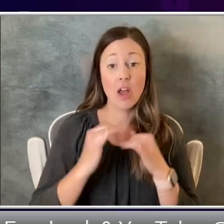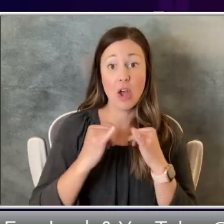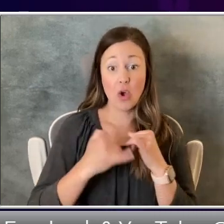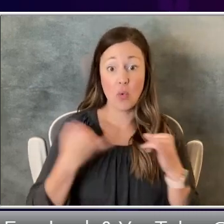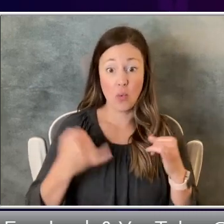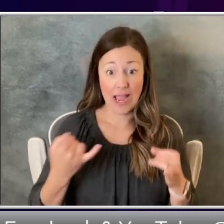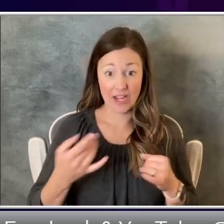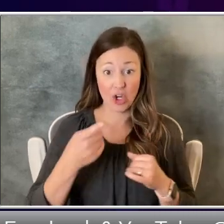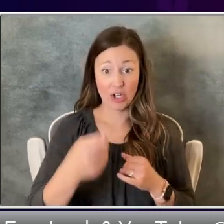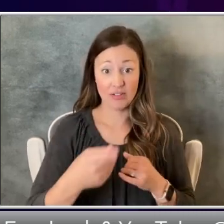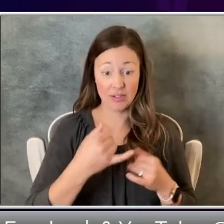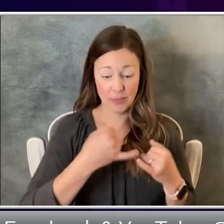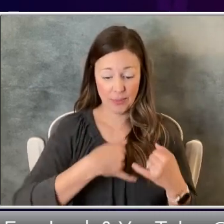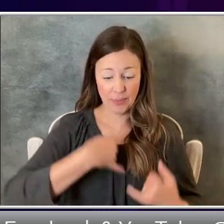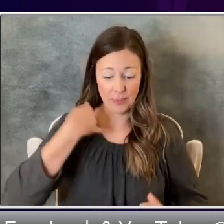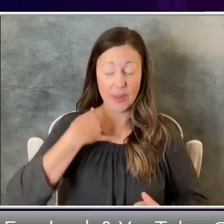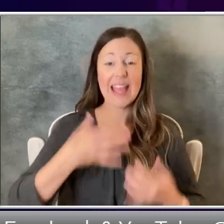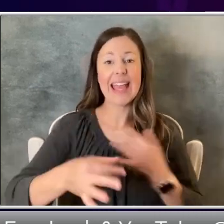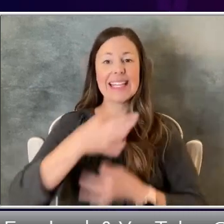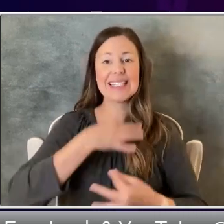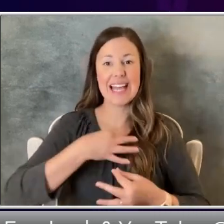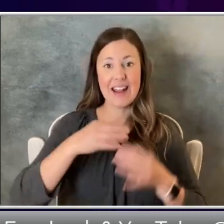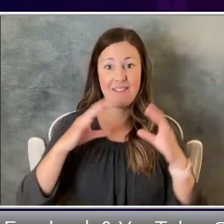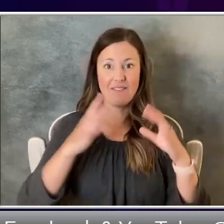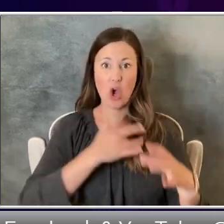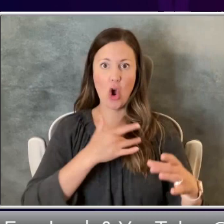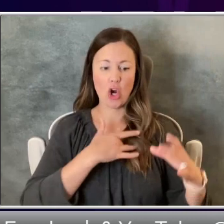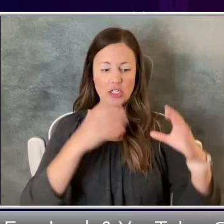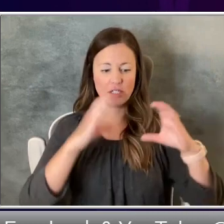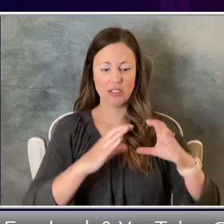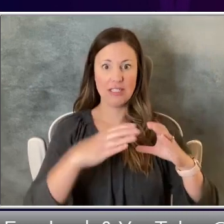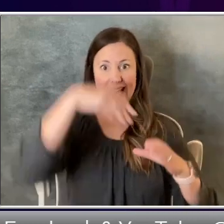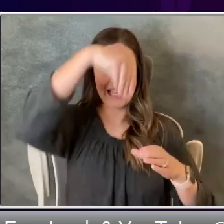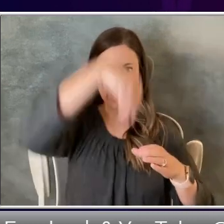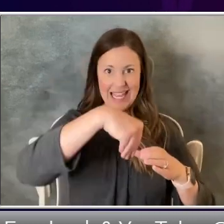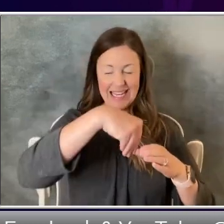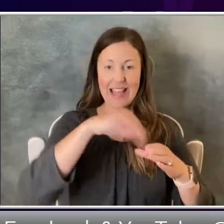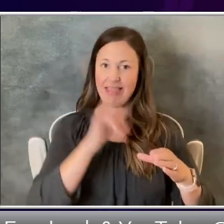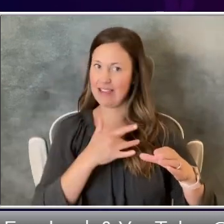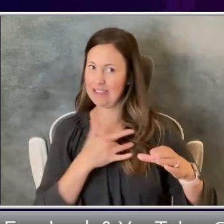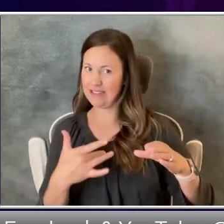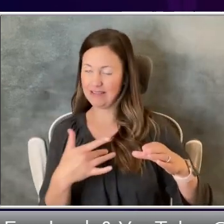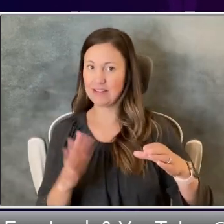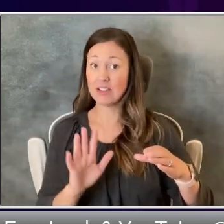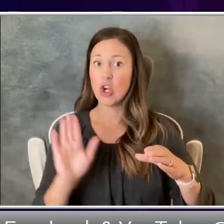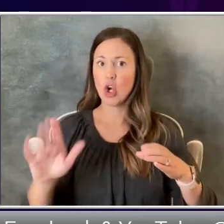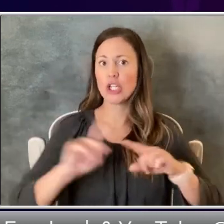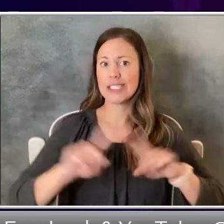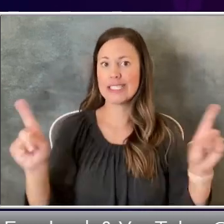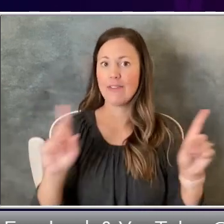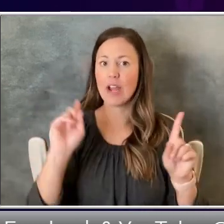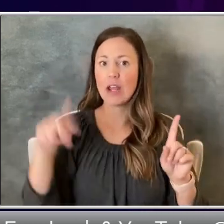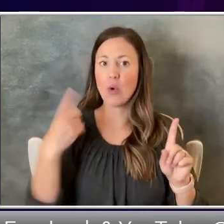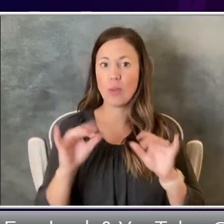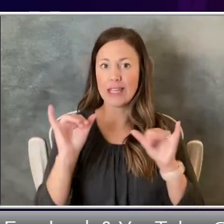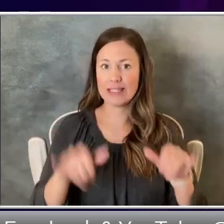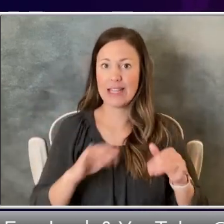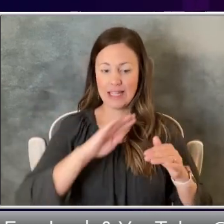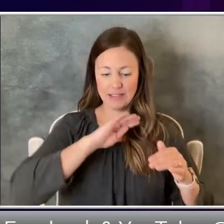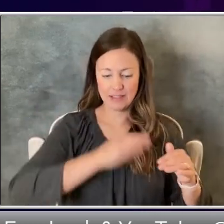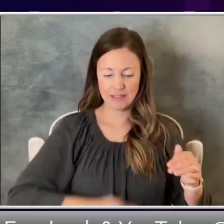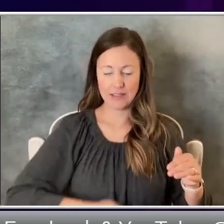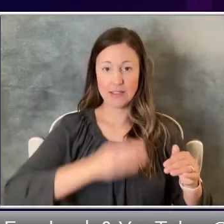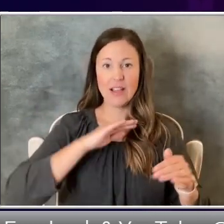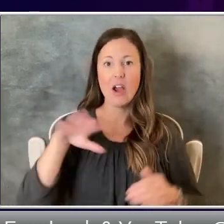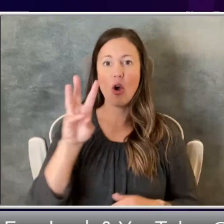And instead of going into the heart, which would be a traditional fashion for a defibrillator, this is something that stays only on the chest wall and has less